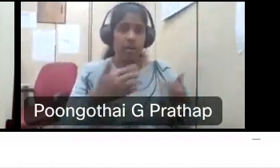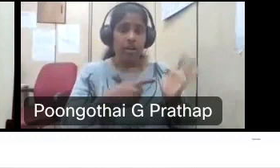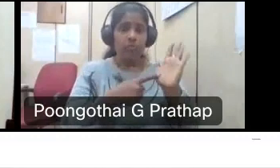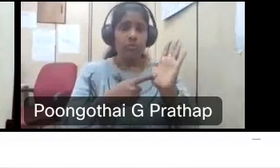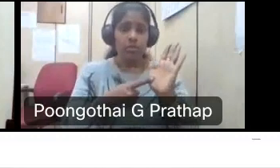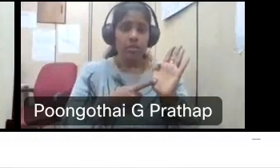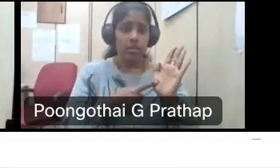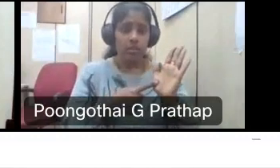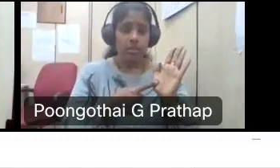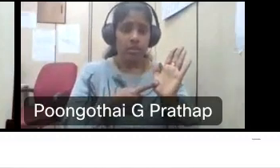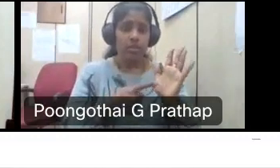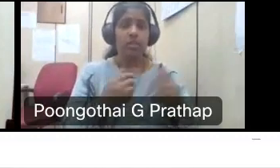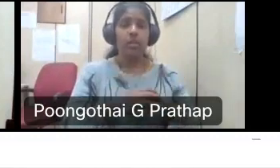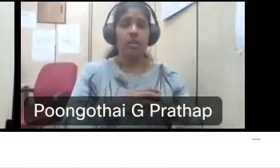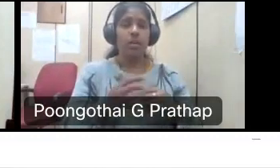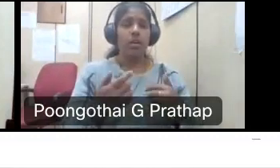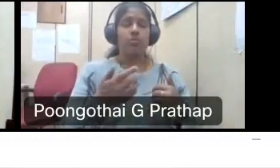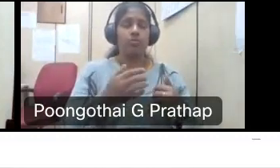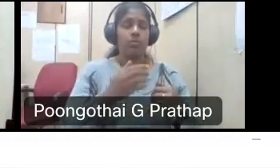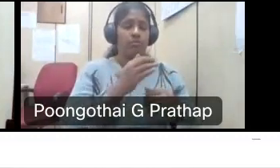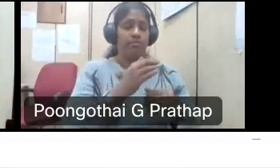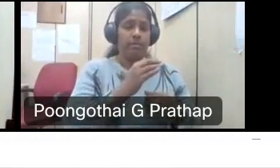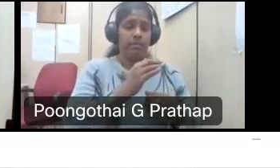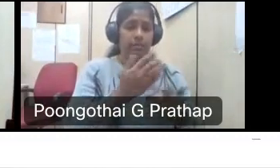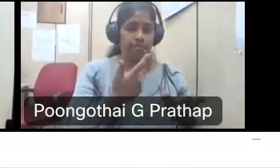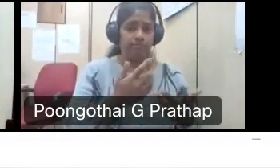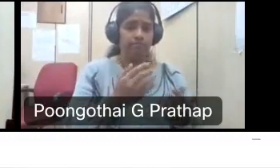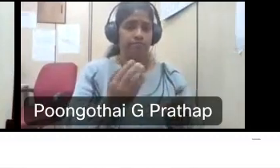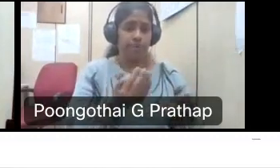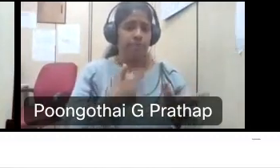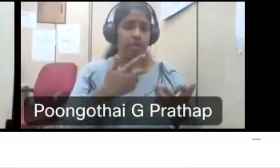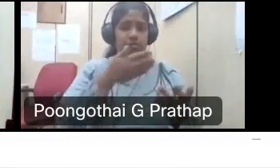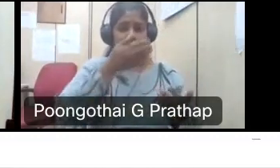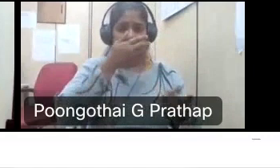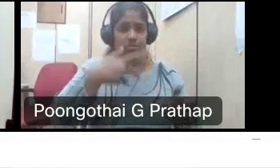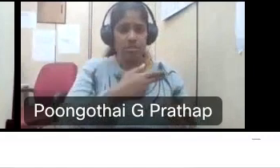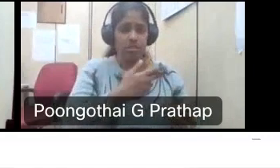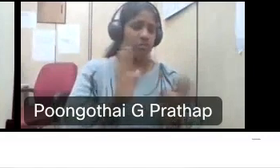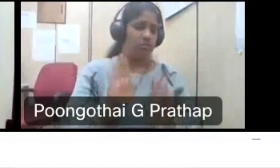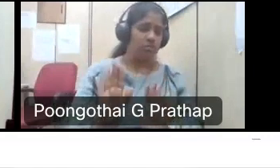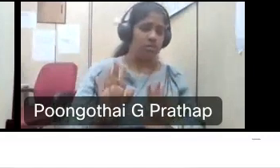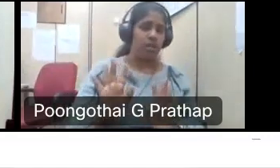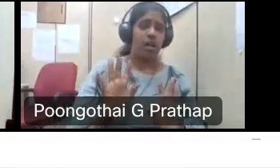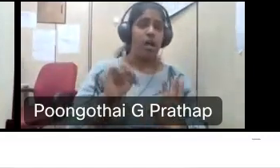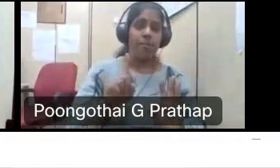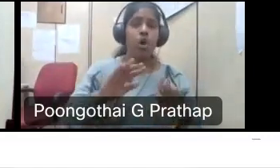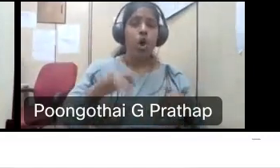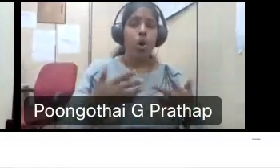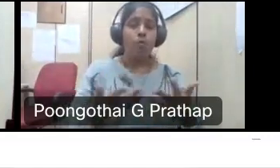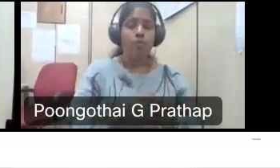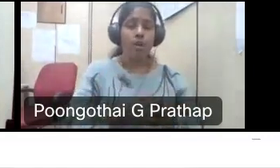patient was denied surgery for the adjuvant. So when this patient should have been operated? So